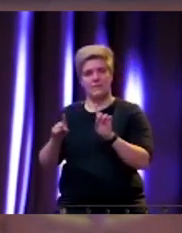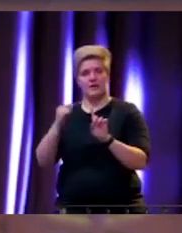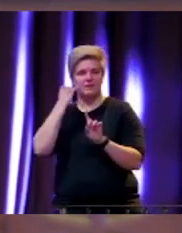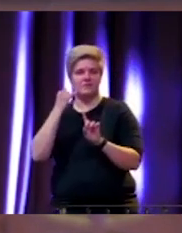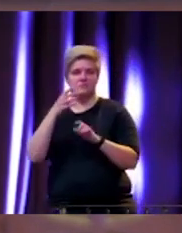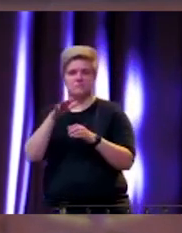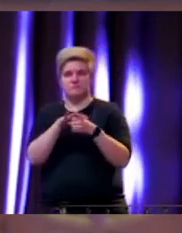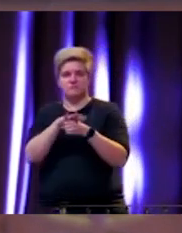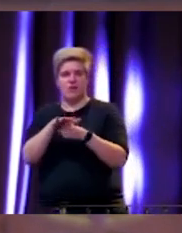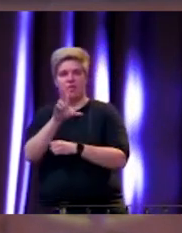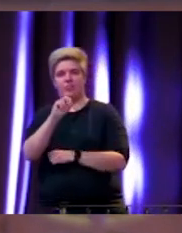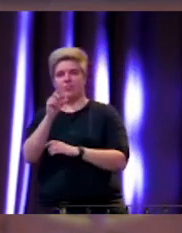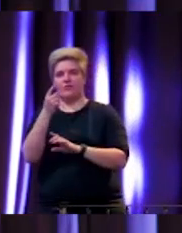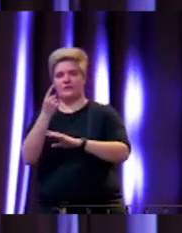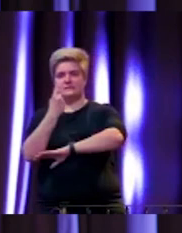days, that's really helpful.